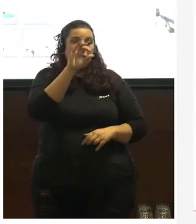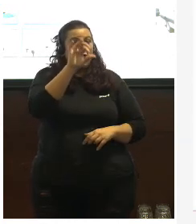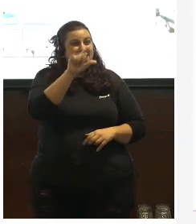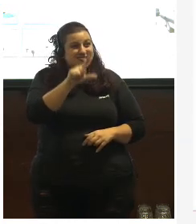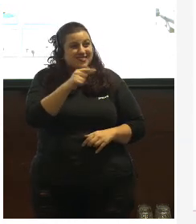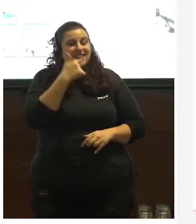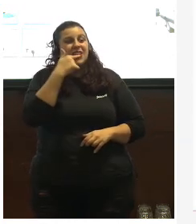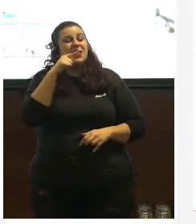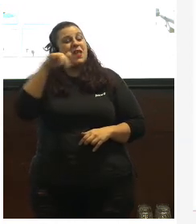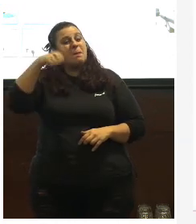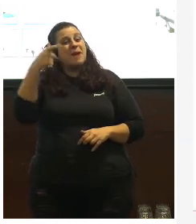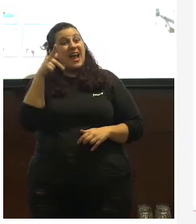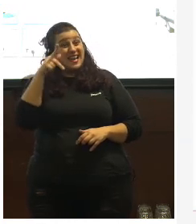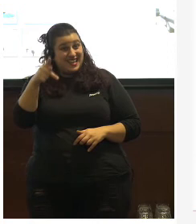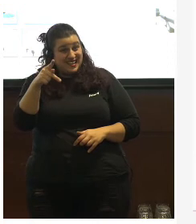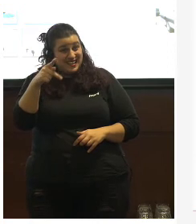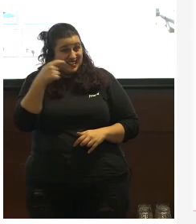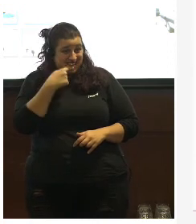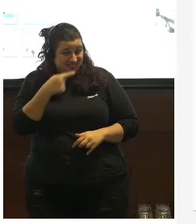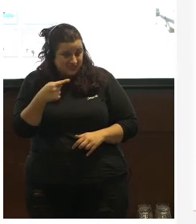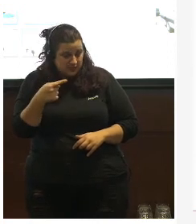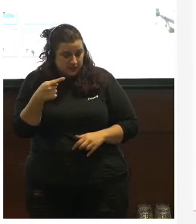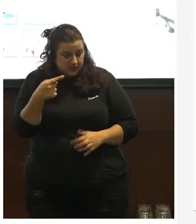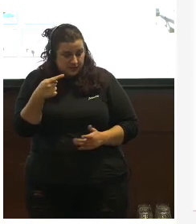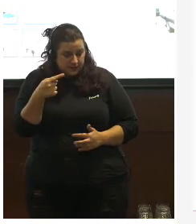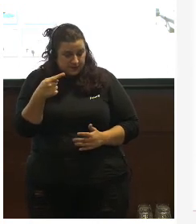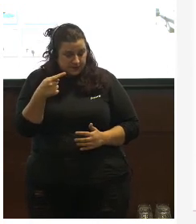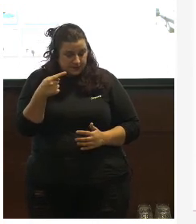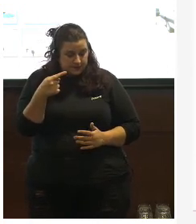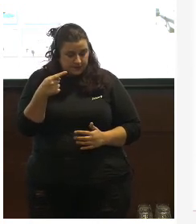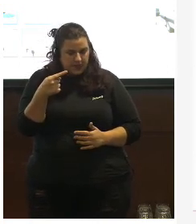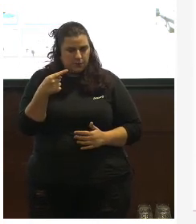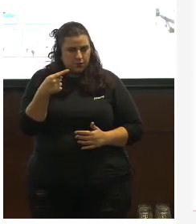After the tourists go out of the land